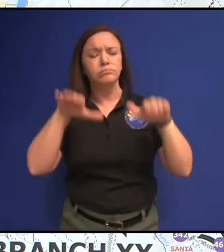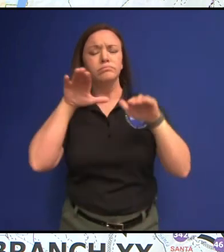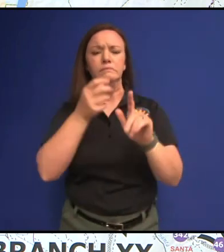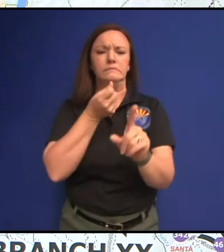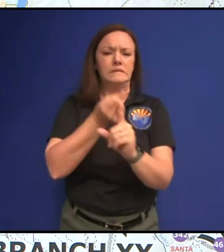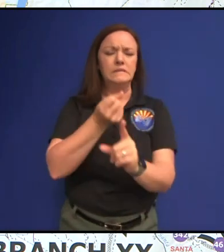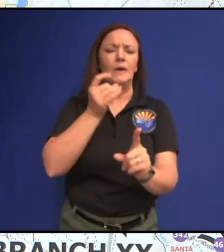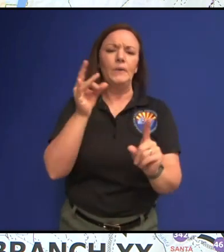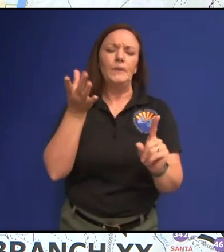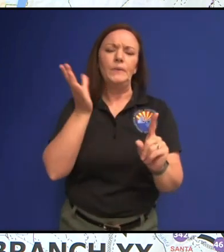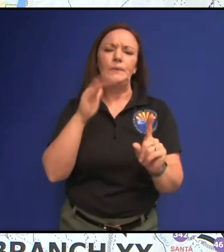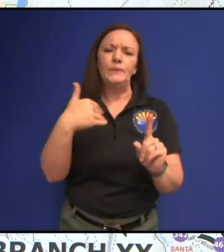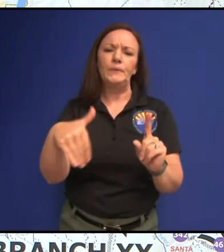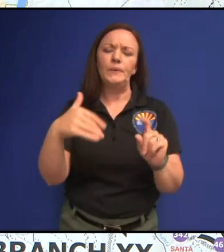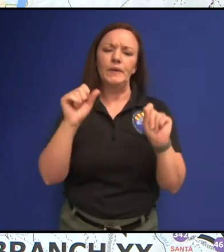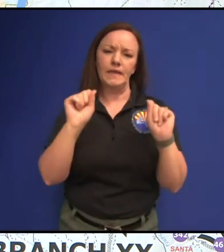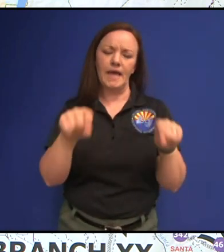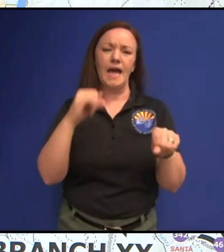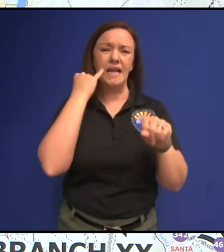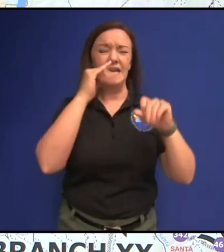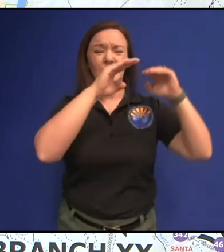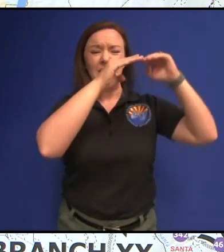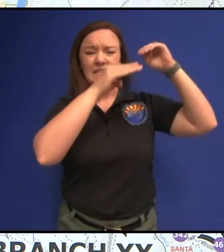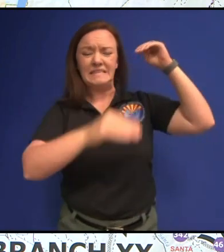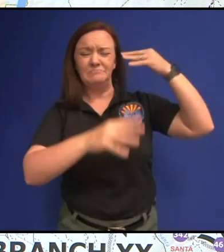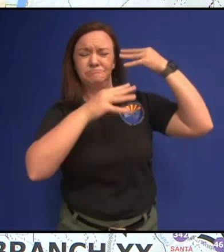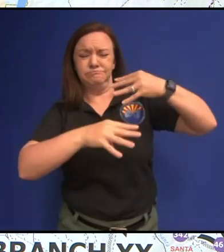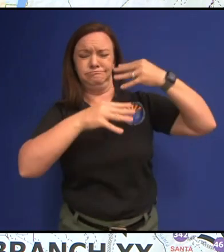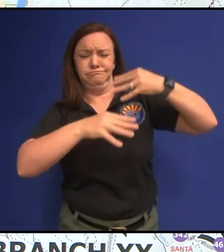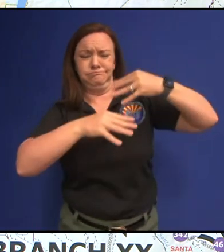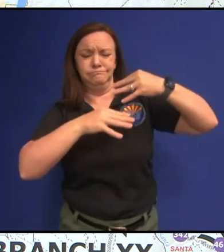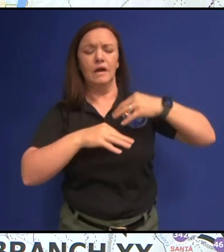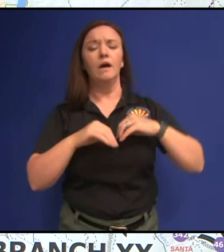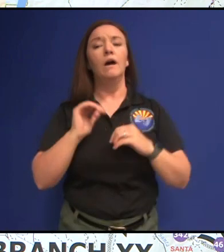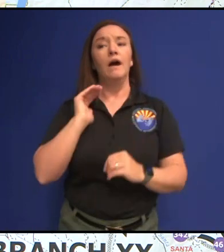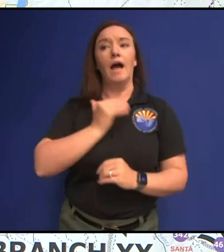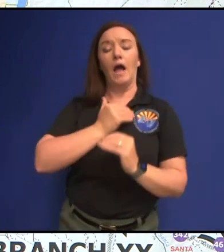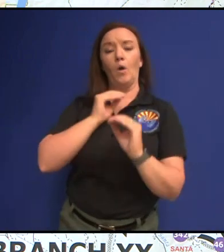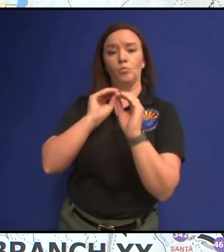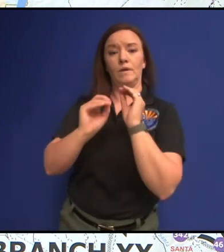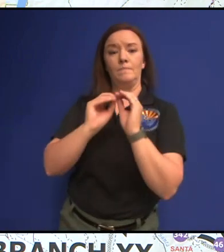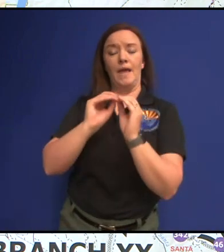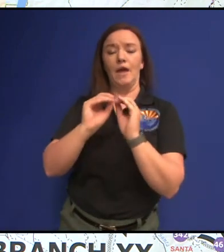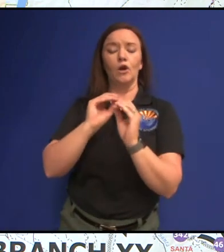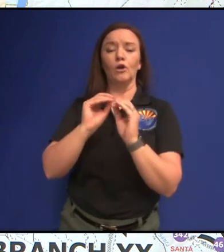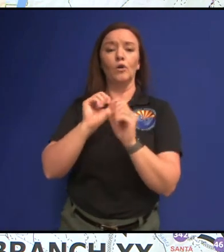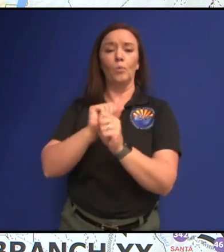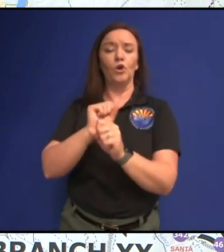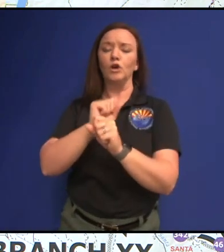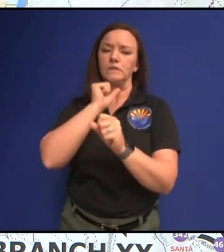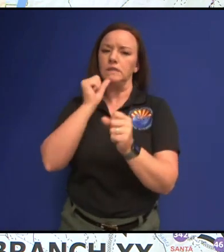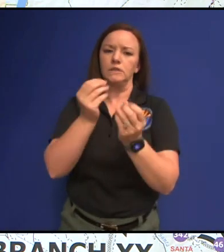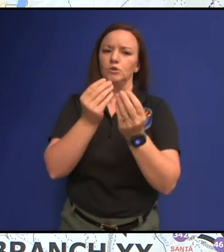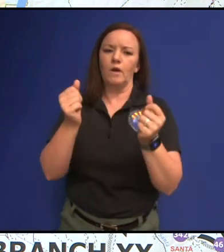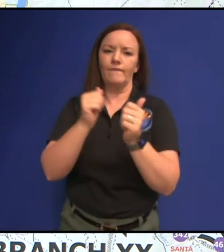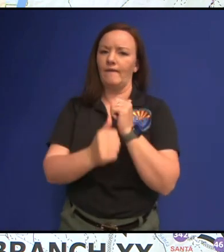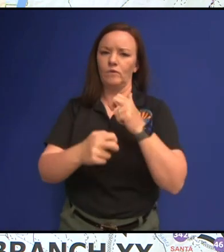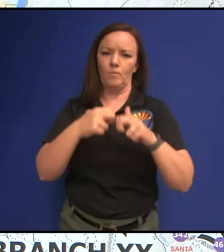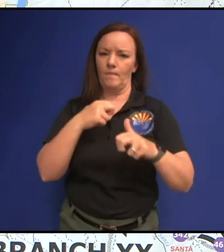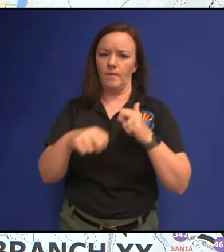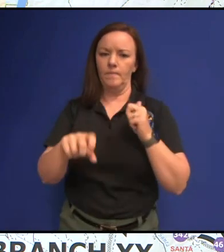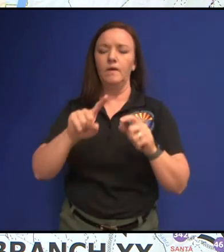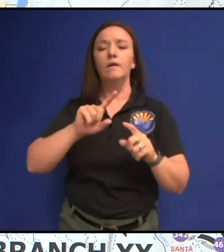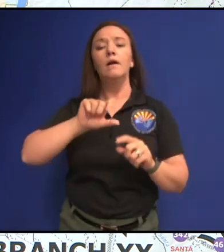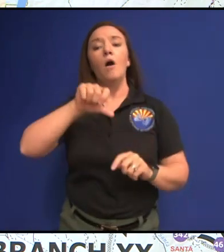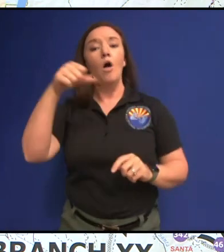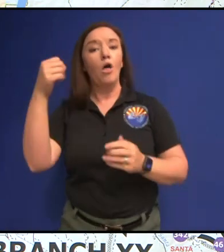slopes. And just fixing the repair damage doesn't take care of all that. The other part of it is the burned area emergency response, or